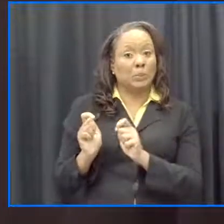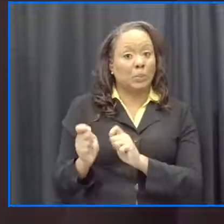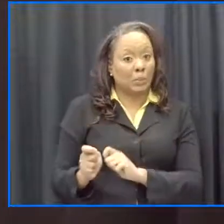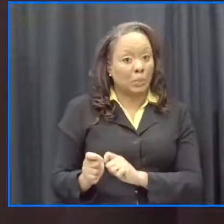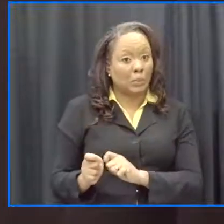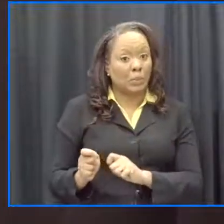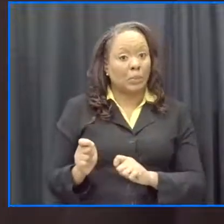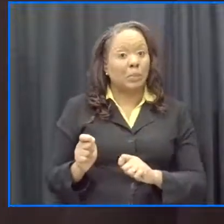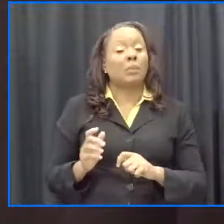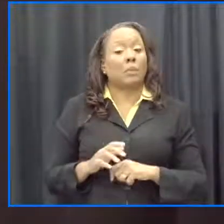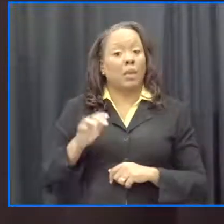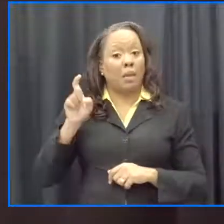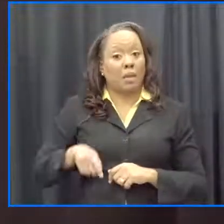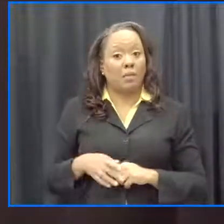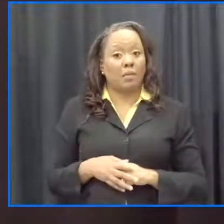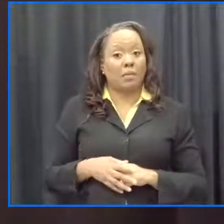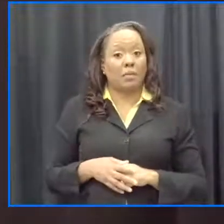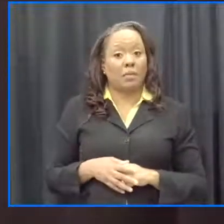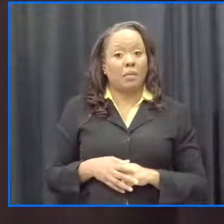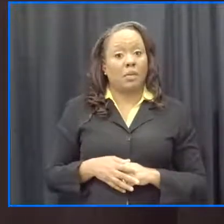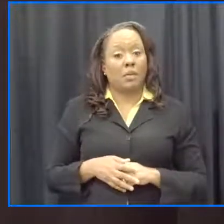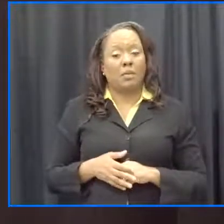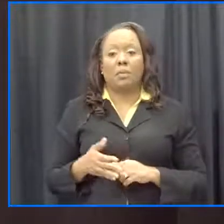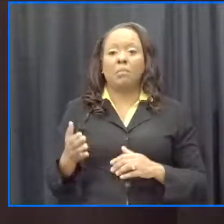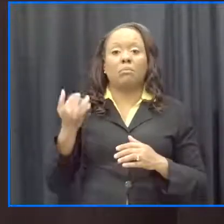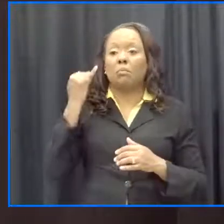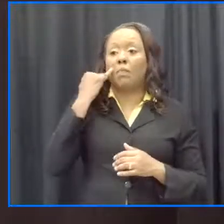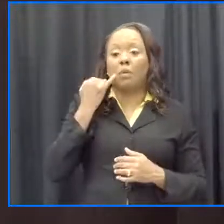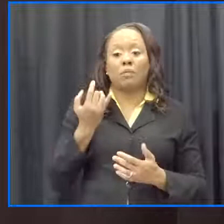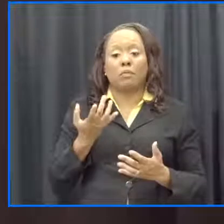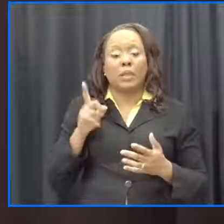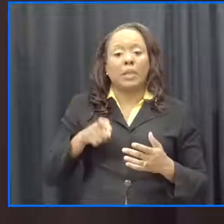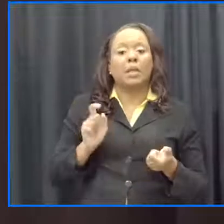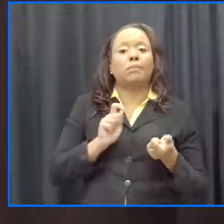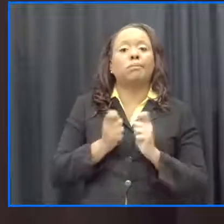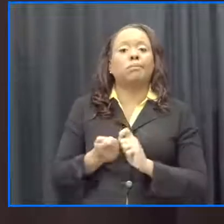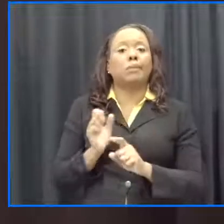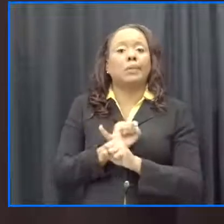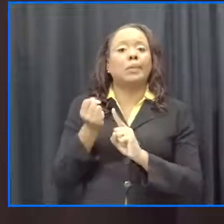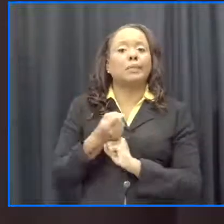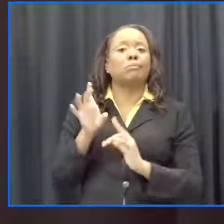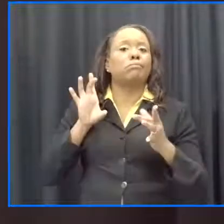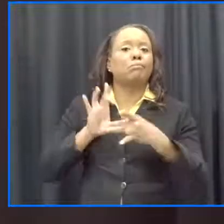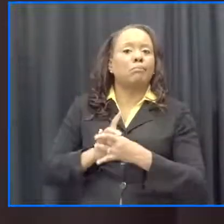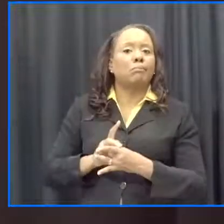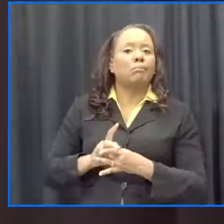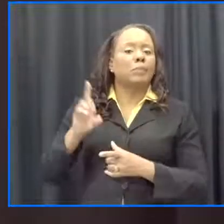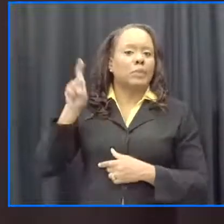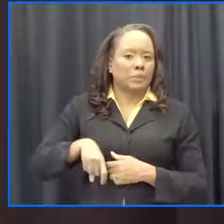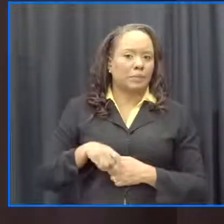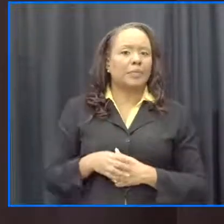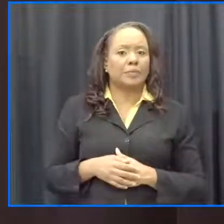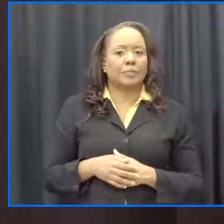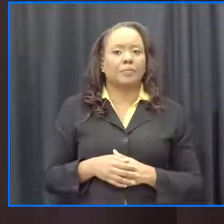at the same time being adaptable and adjusting and changing when circumstances